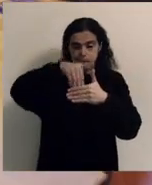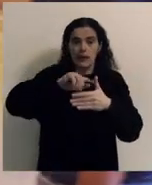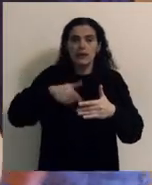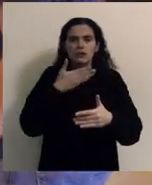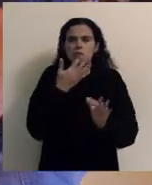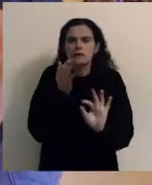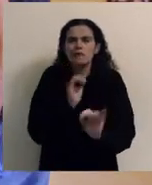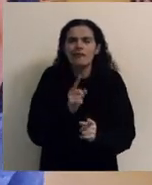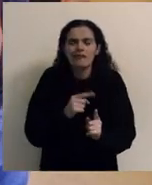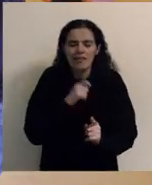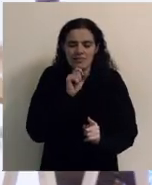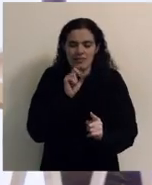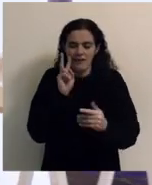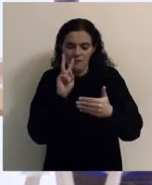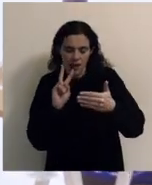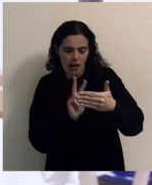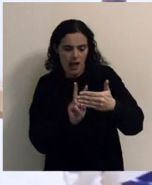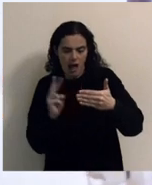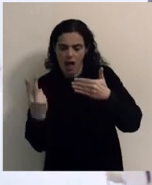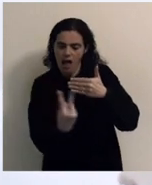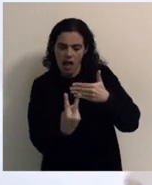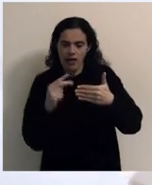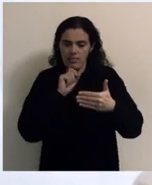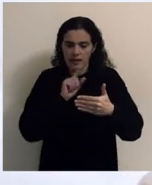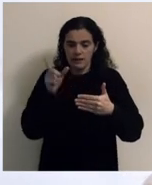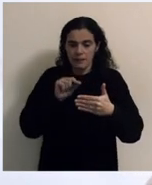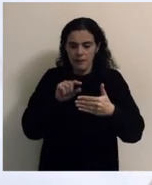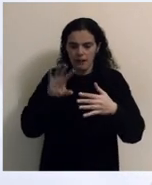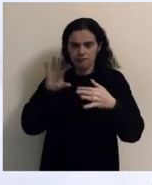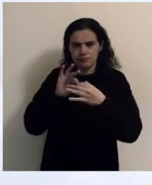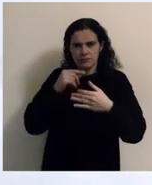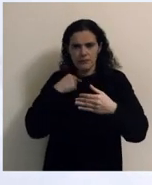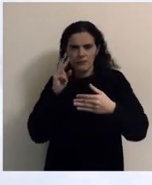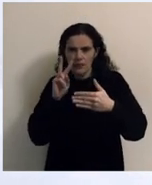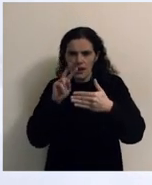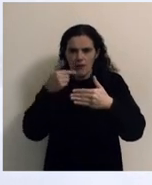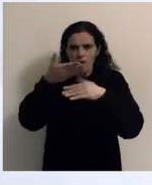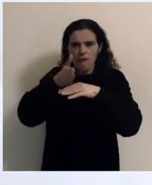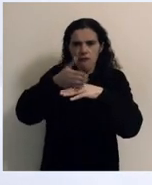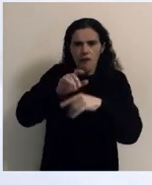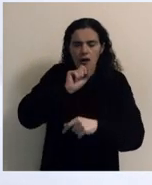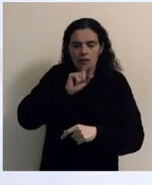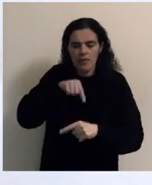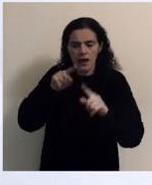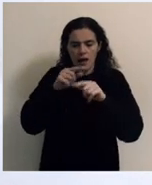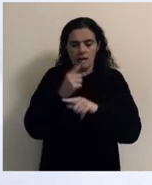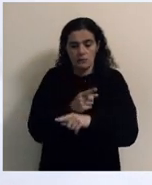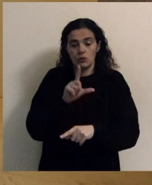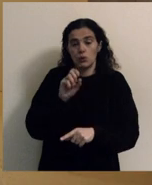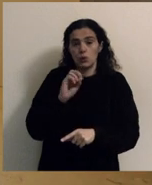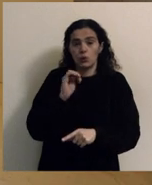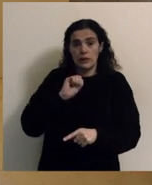that you'll be able to see it from both sides and the environment from outside, including the Louise